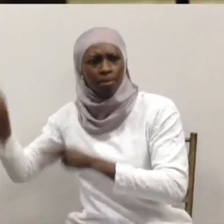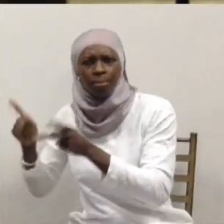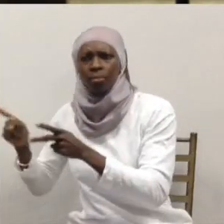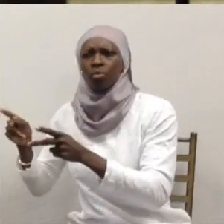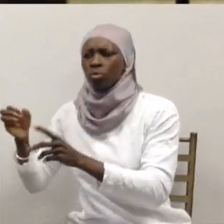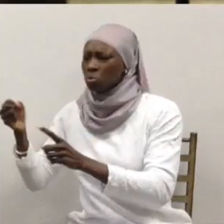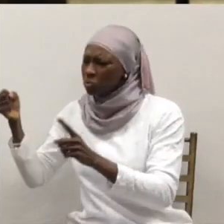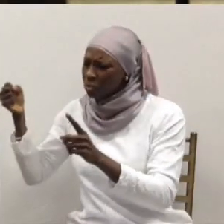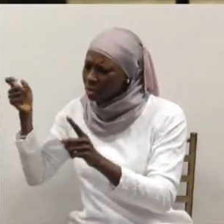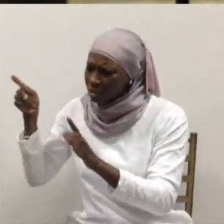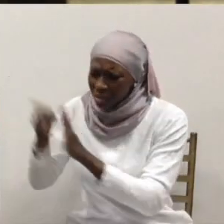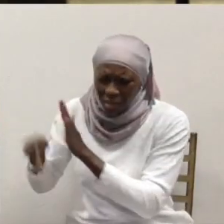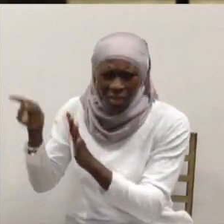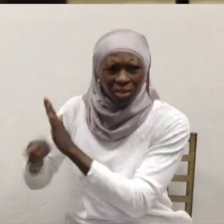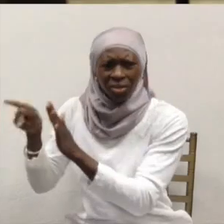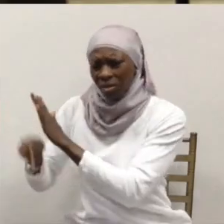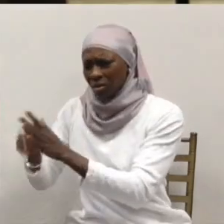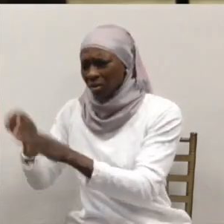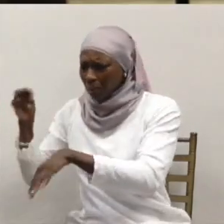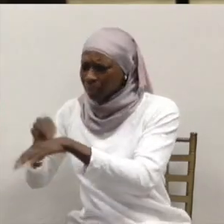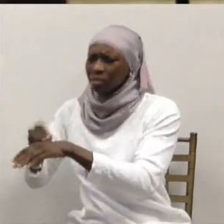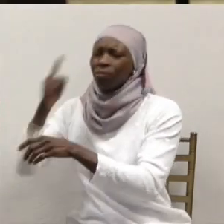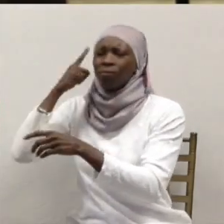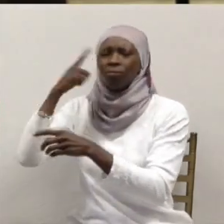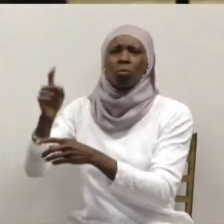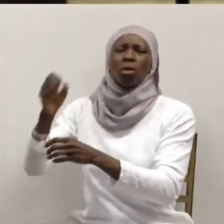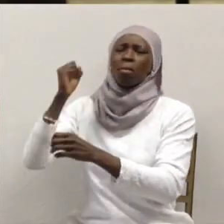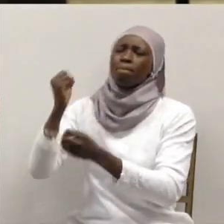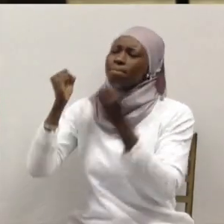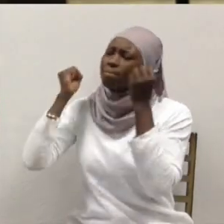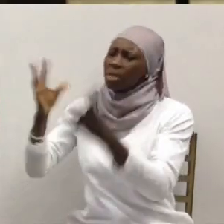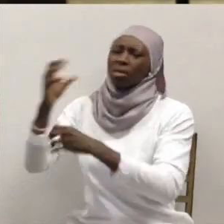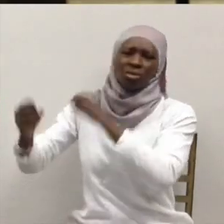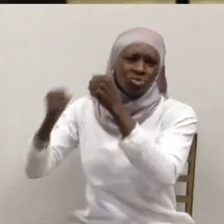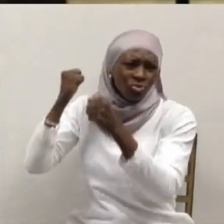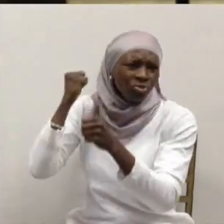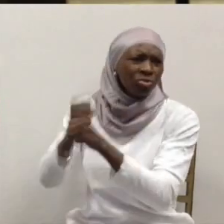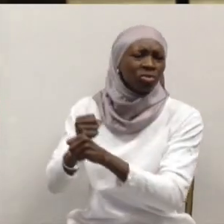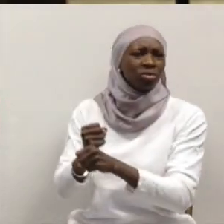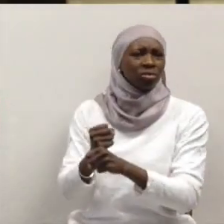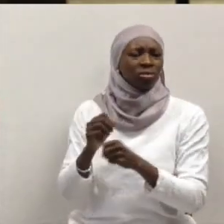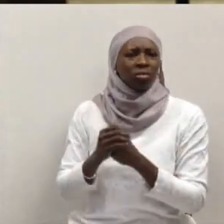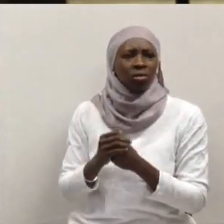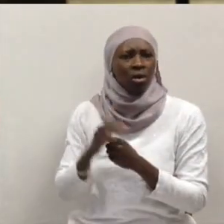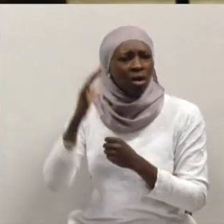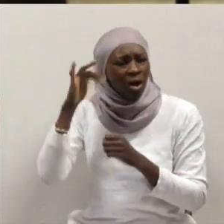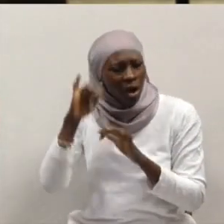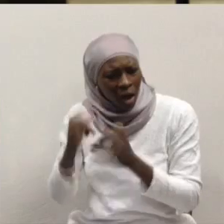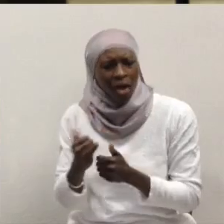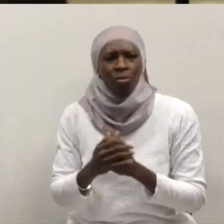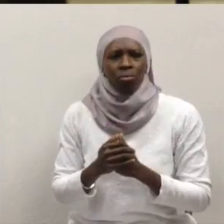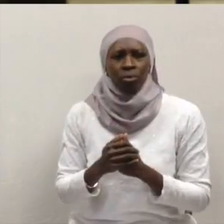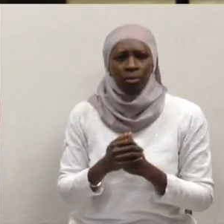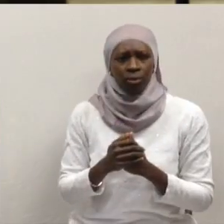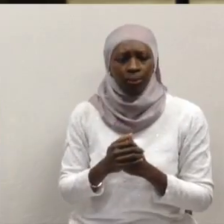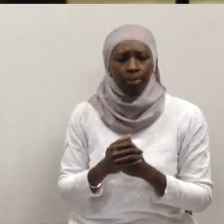More than 19 years of persecution. So much so that some of the Muslims who were